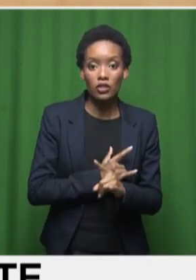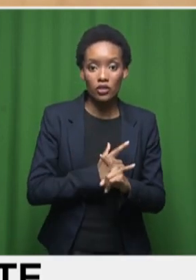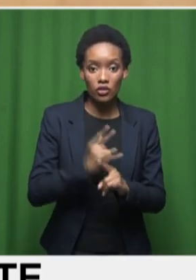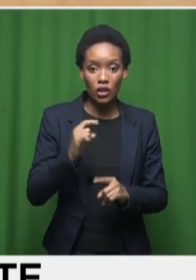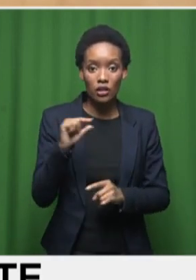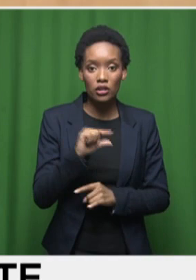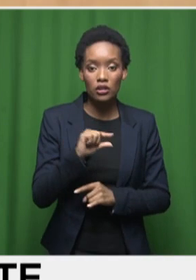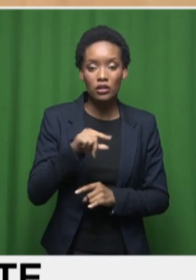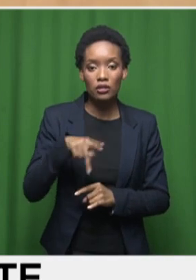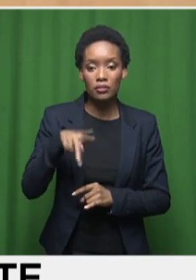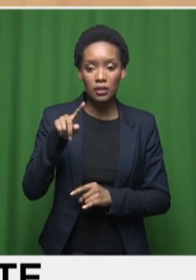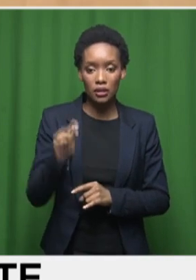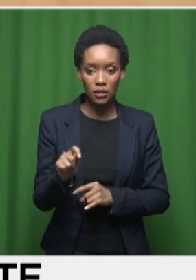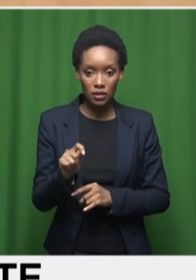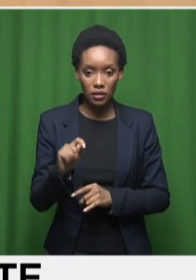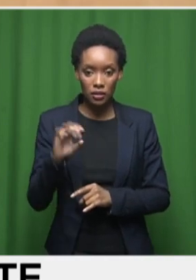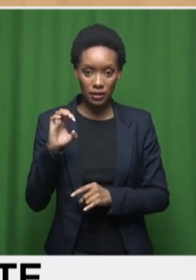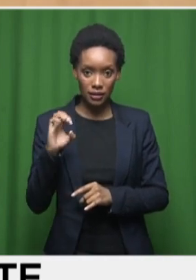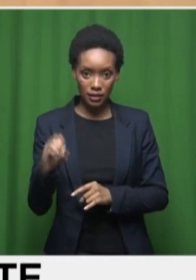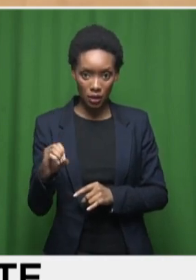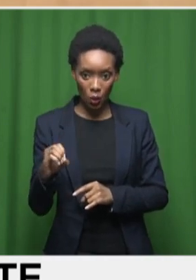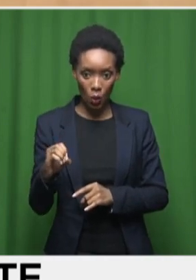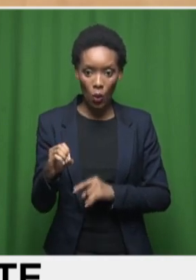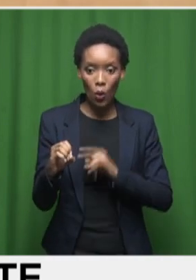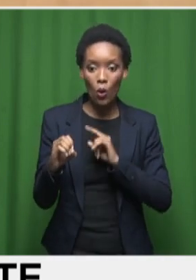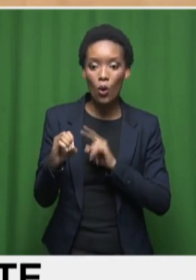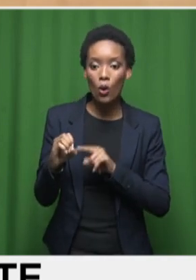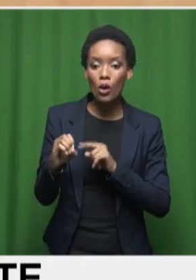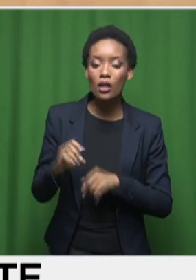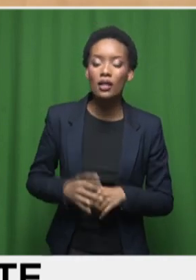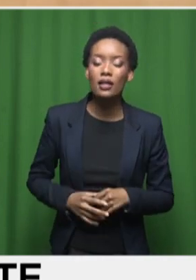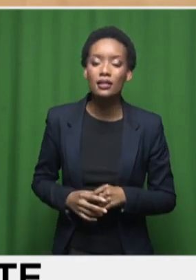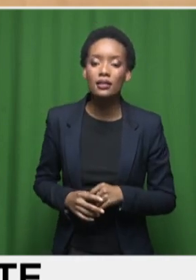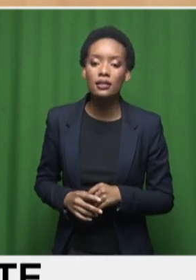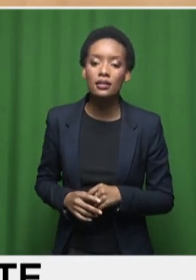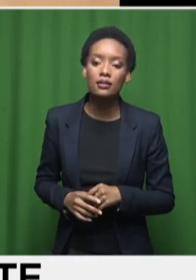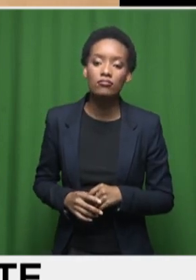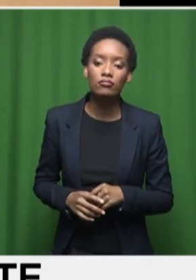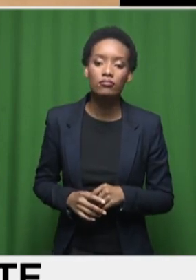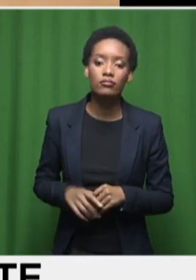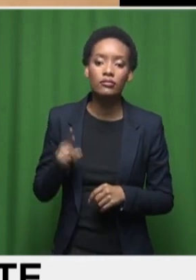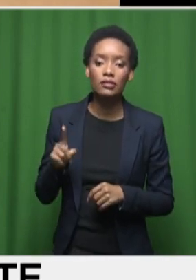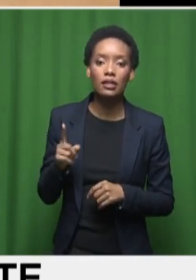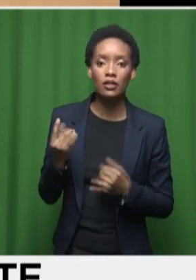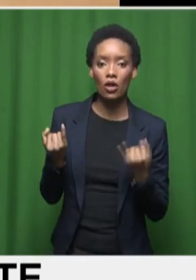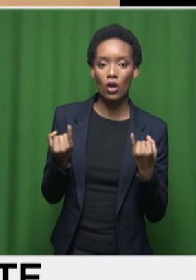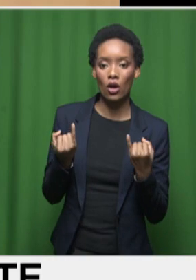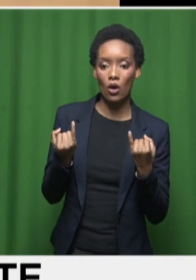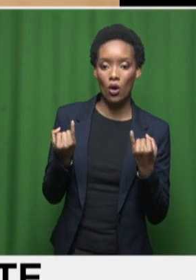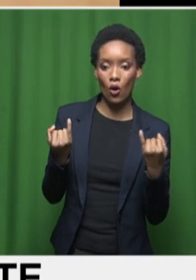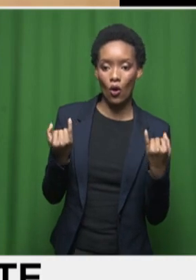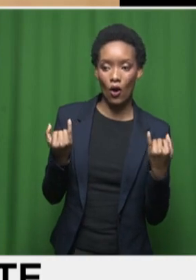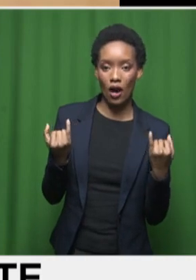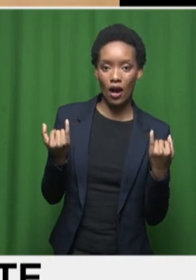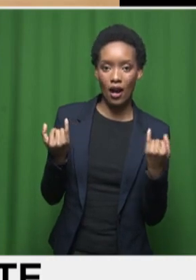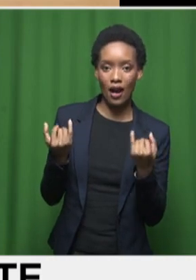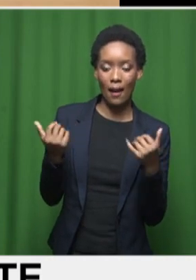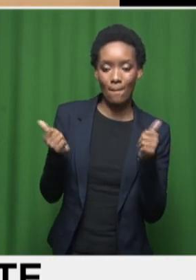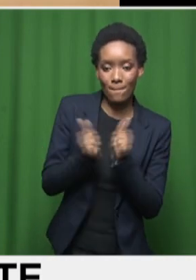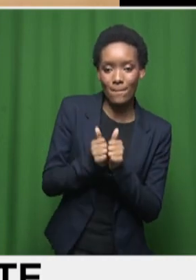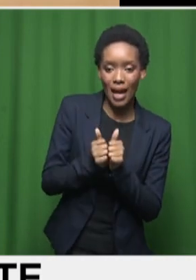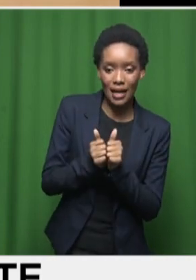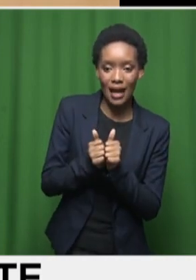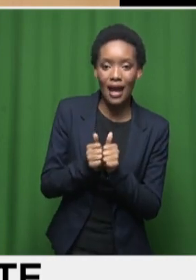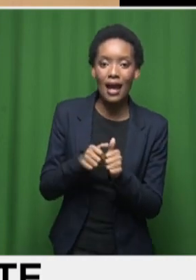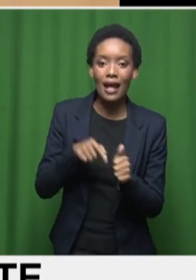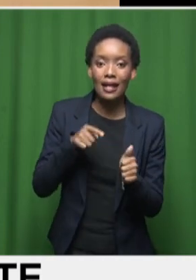right, or Zero ChatGPT, which is, I say, a counter ChatGPT that